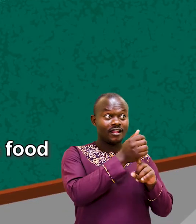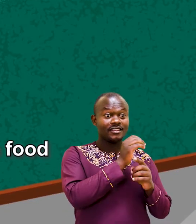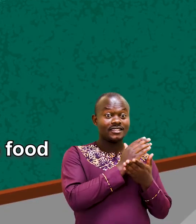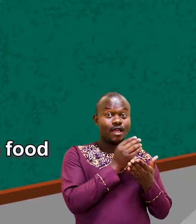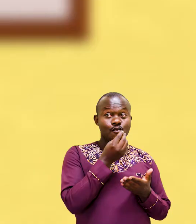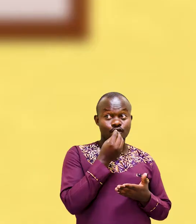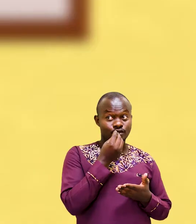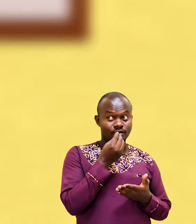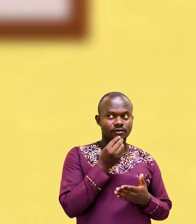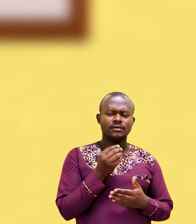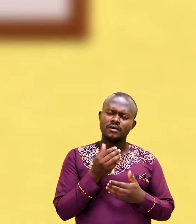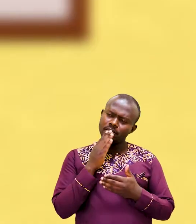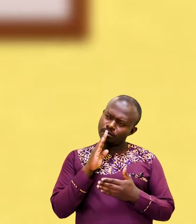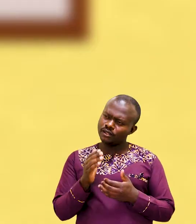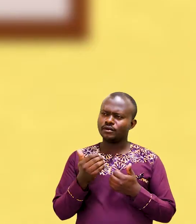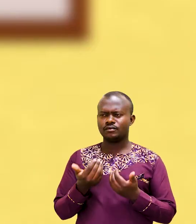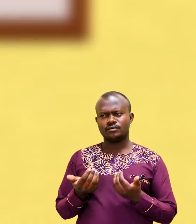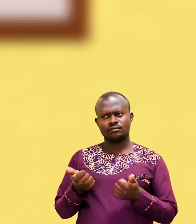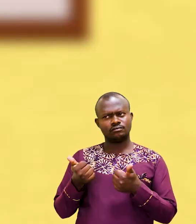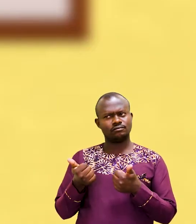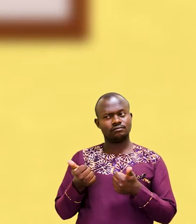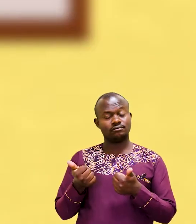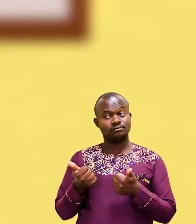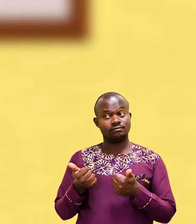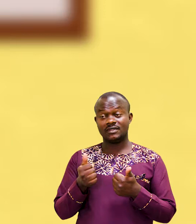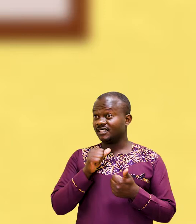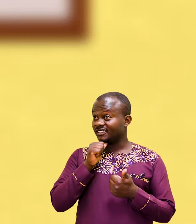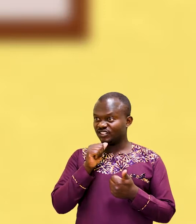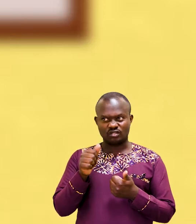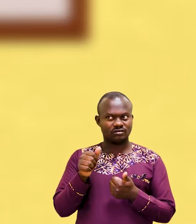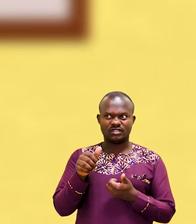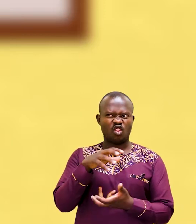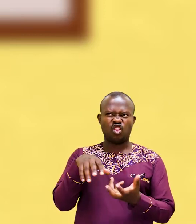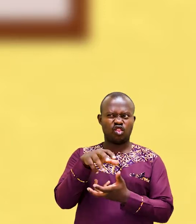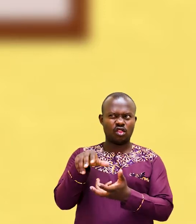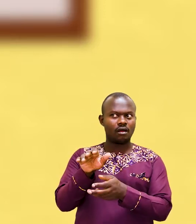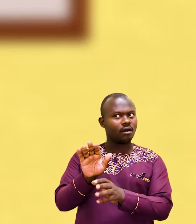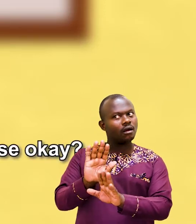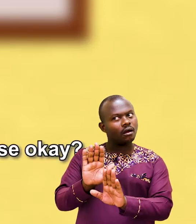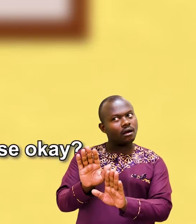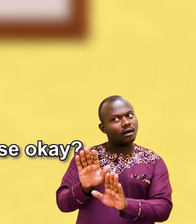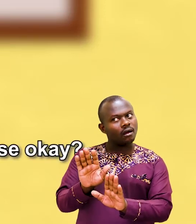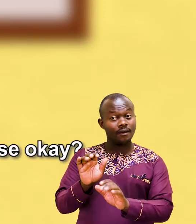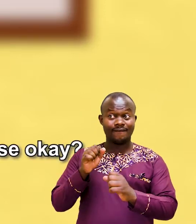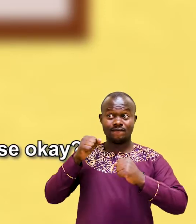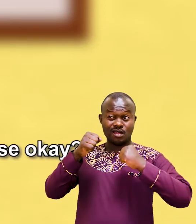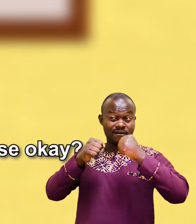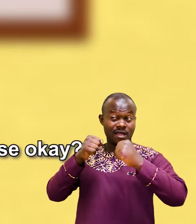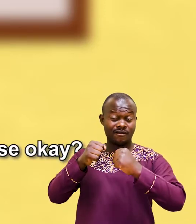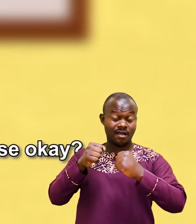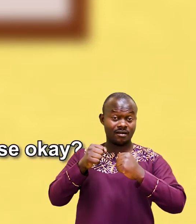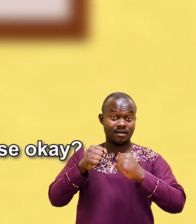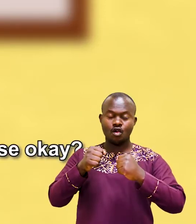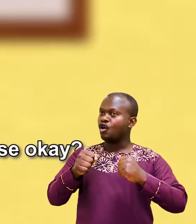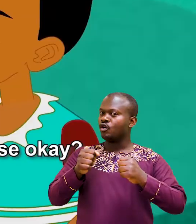Some food. Be good children. Don't be stubborn. Don't fight and